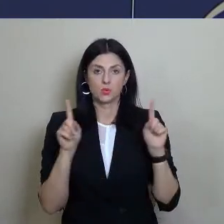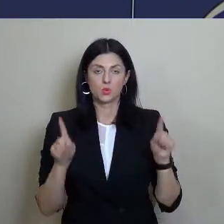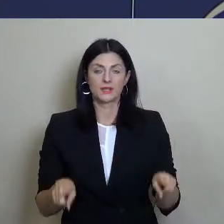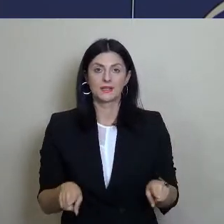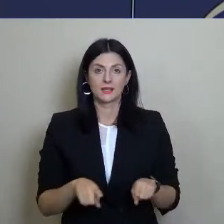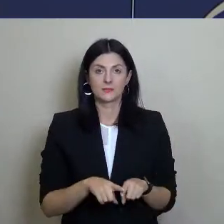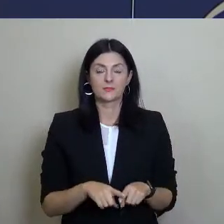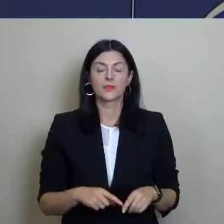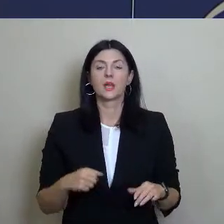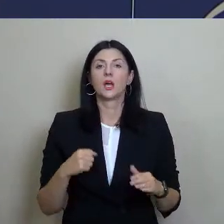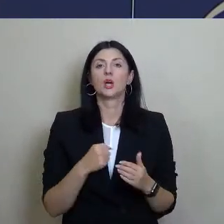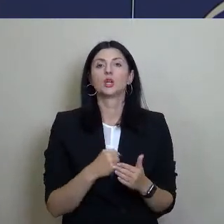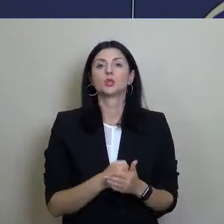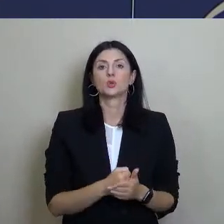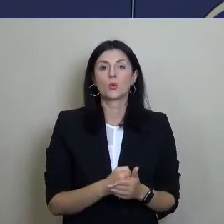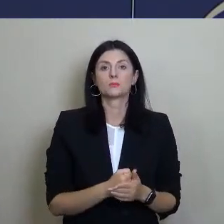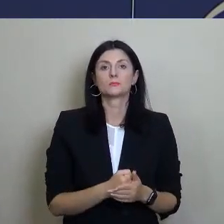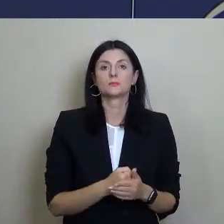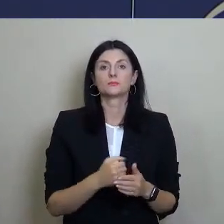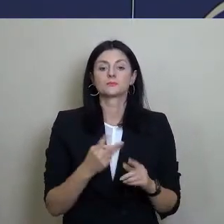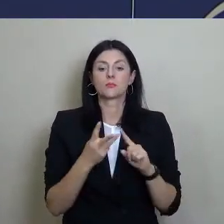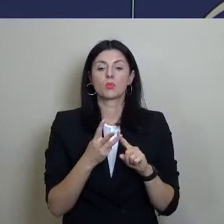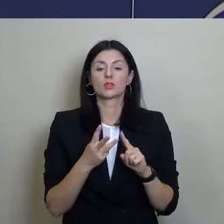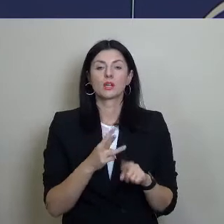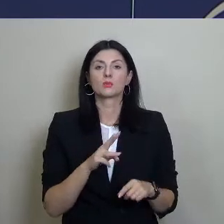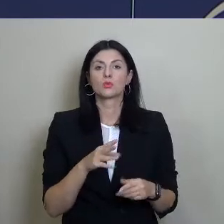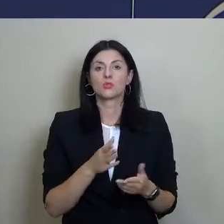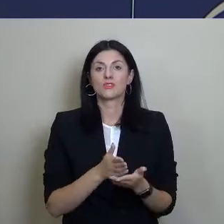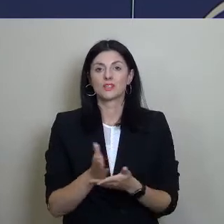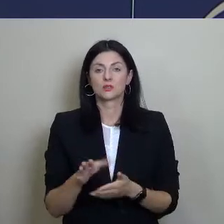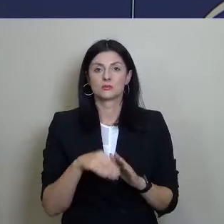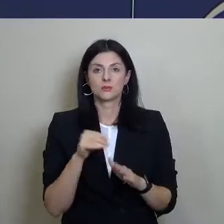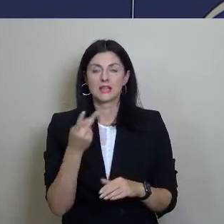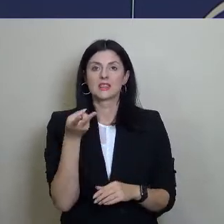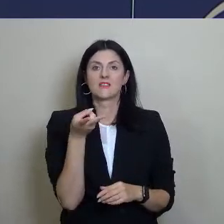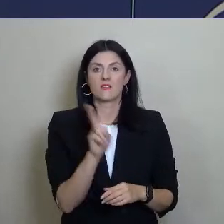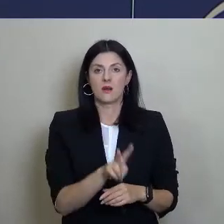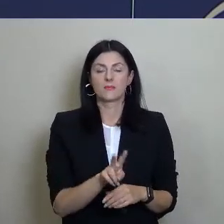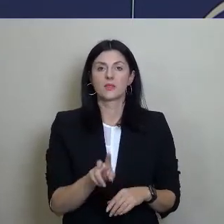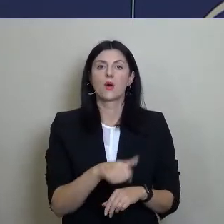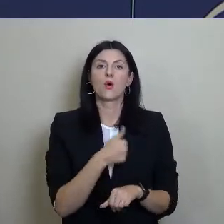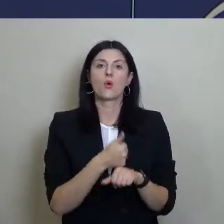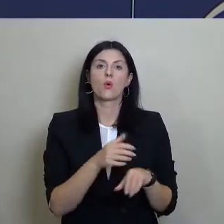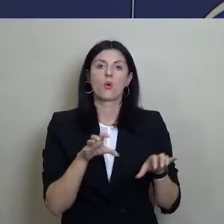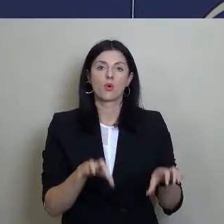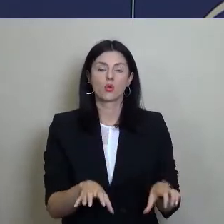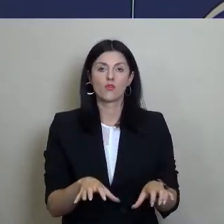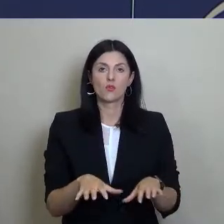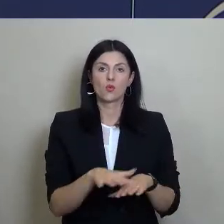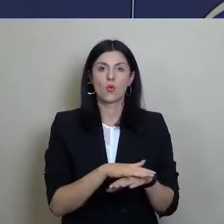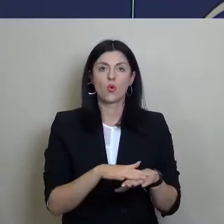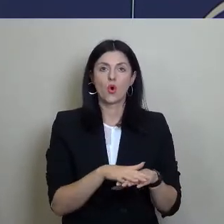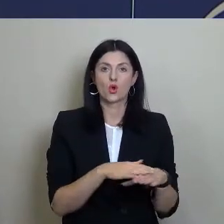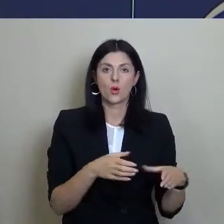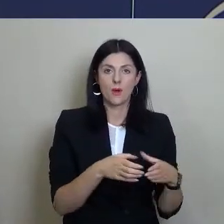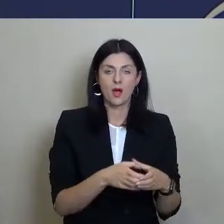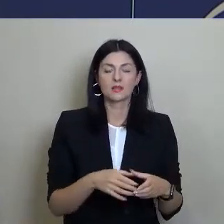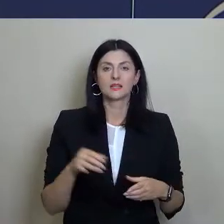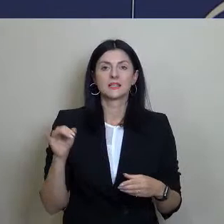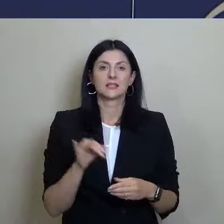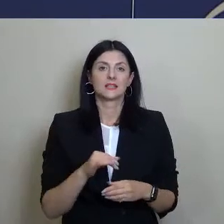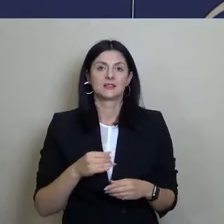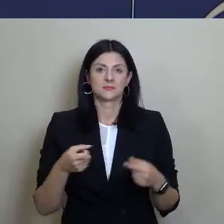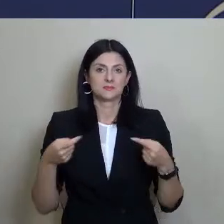Council. Rayon Council will have this similar ballot. On the third type of elections, he will receive 2, the leader of the